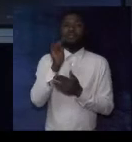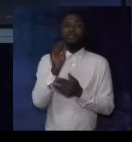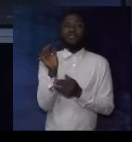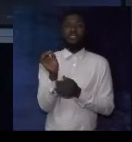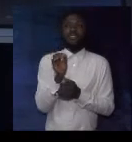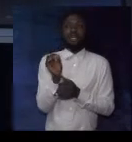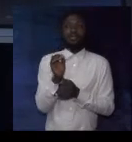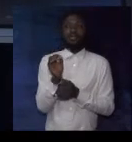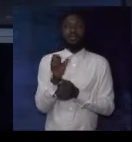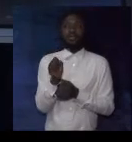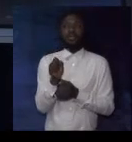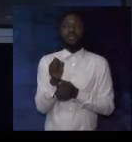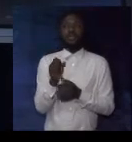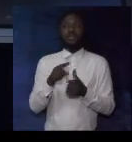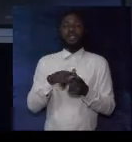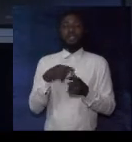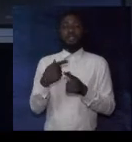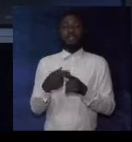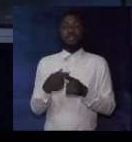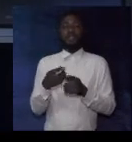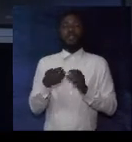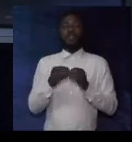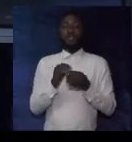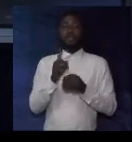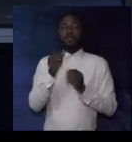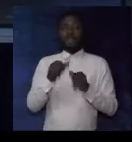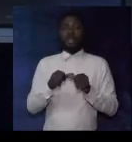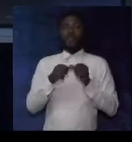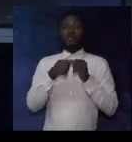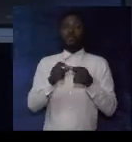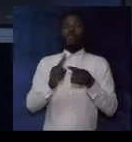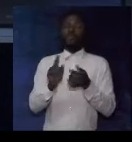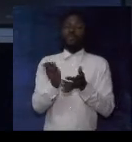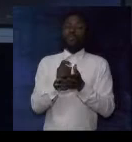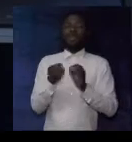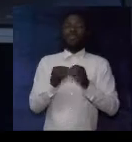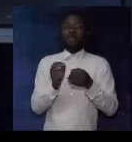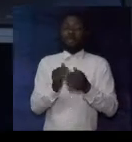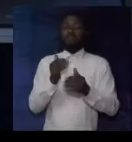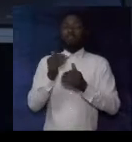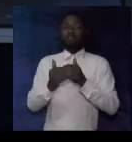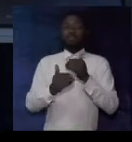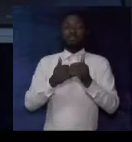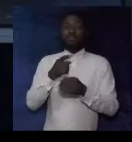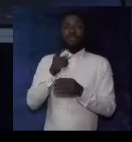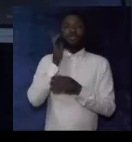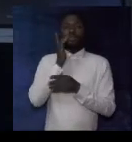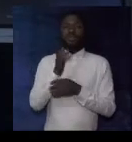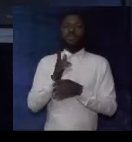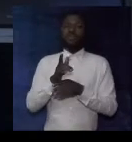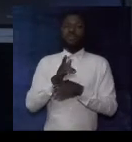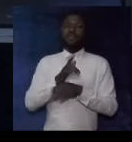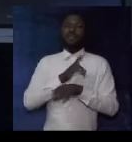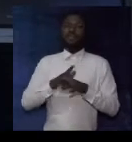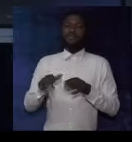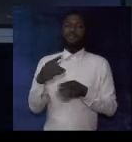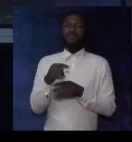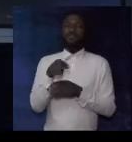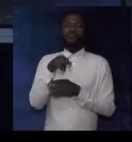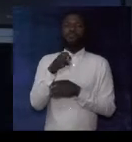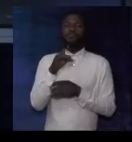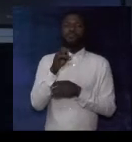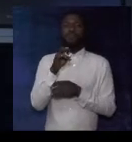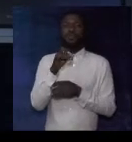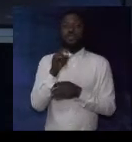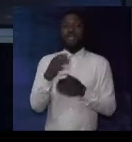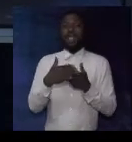has 15 zeros. But then numbers, you can keep writing numbers on and on and on. Then you will exhaust the